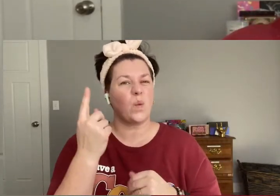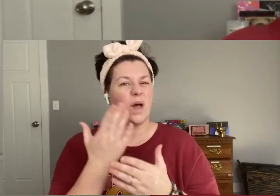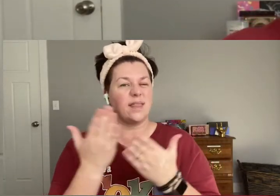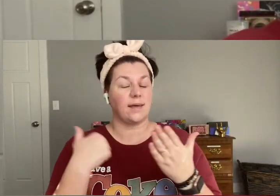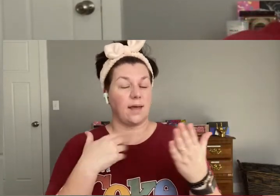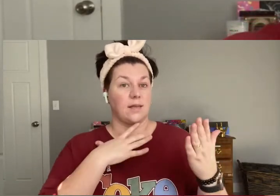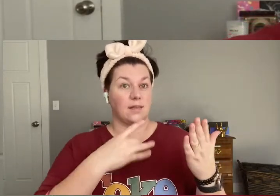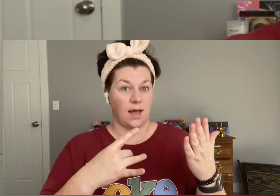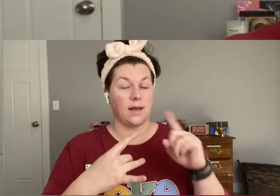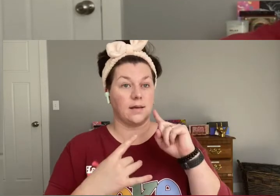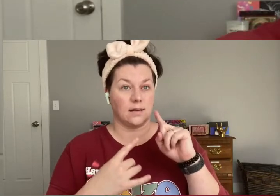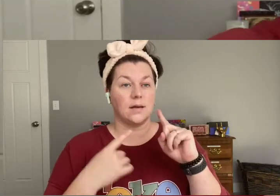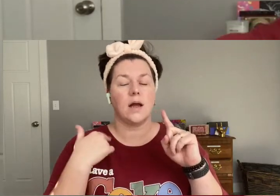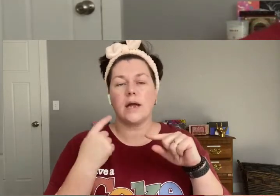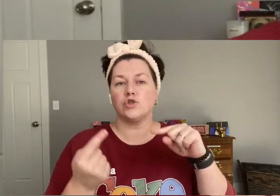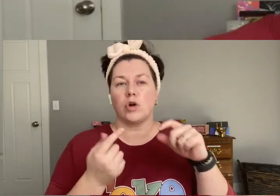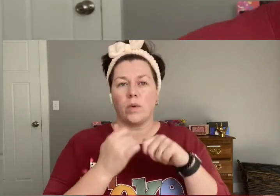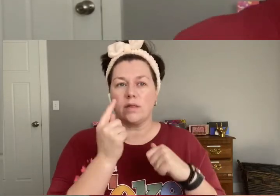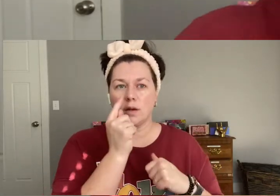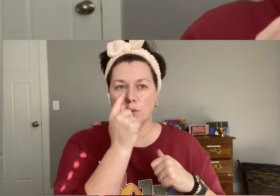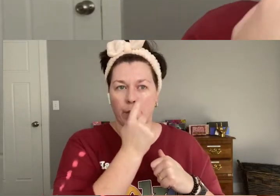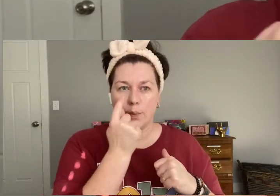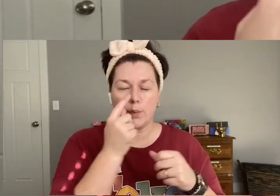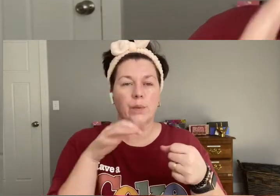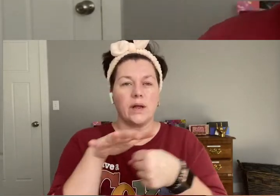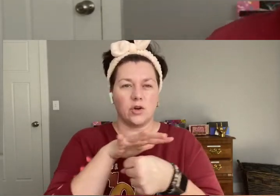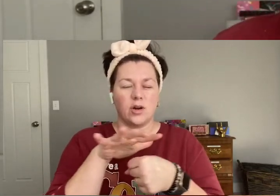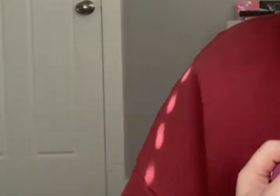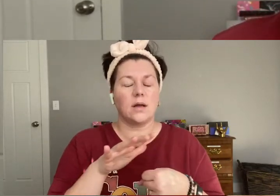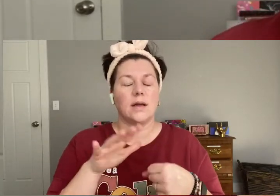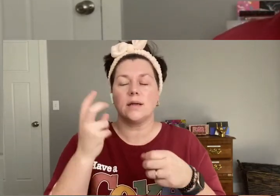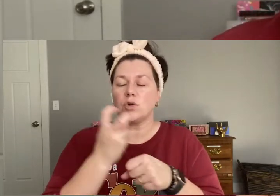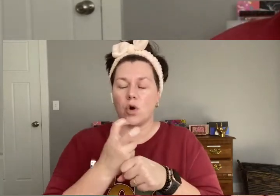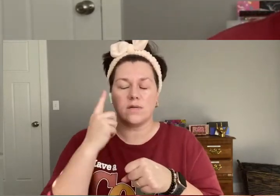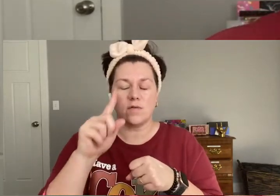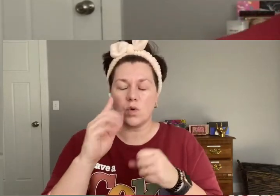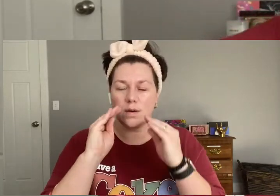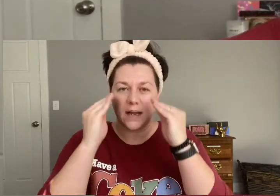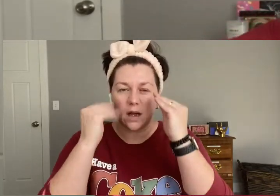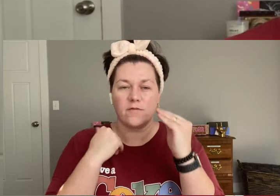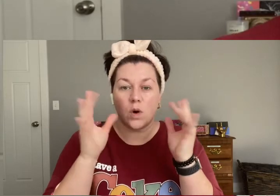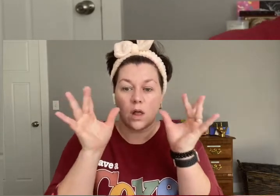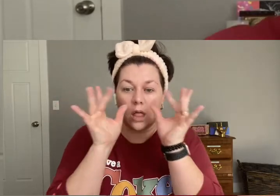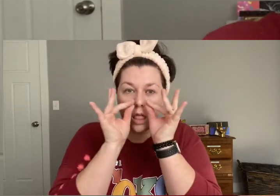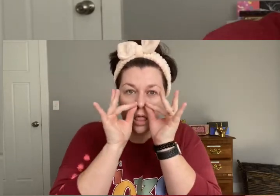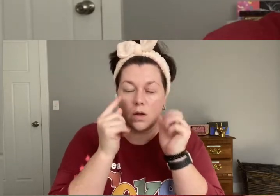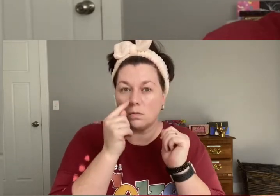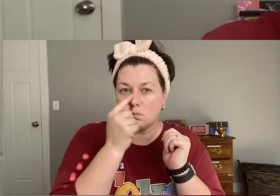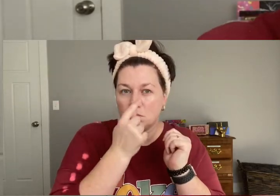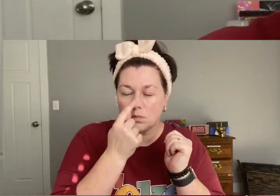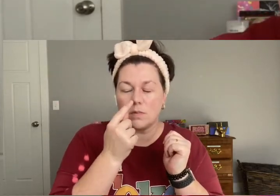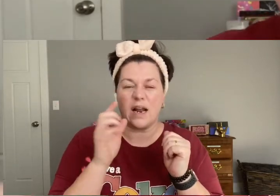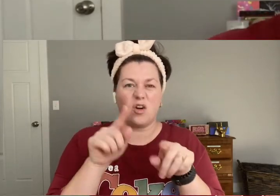I would say it is very, very light. You can still see I do have redness on my cheeks, and that is still